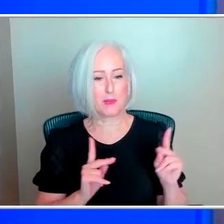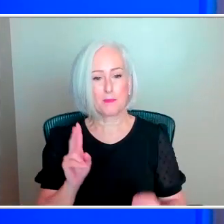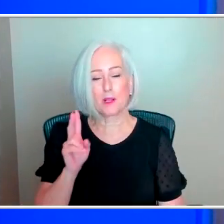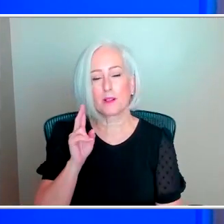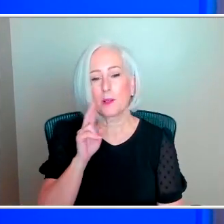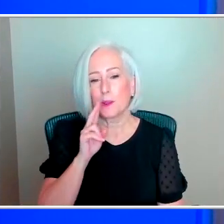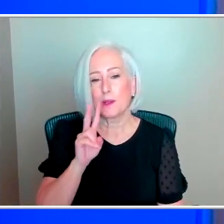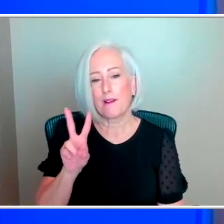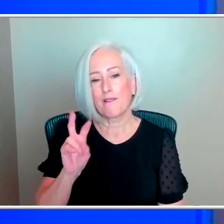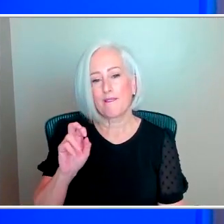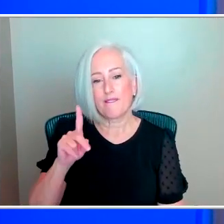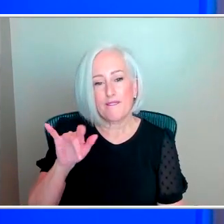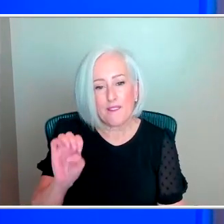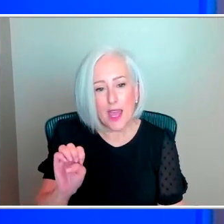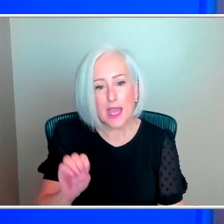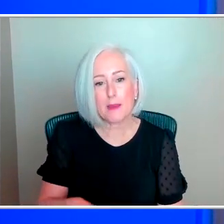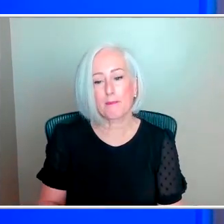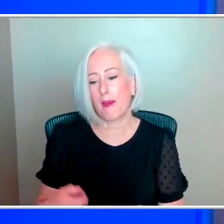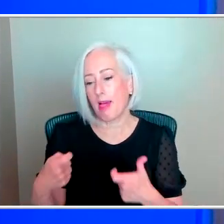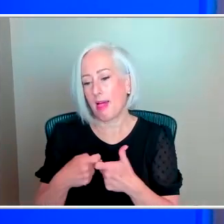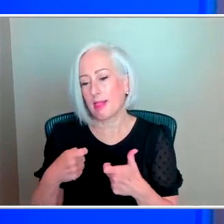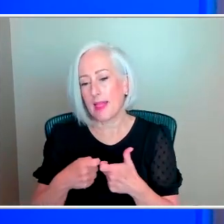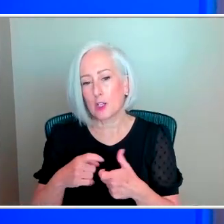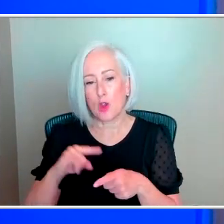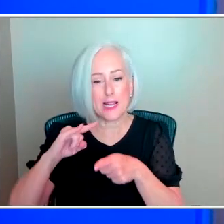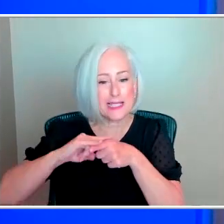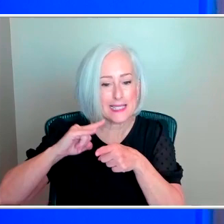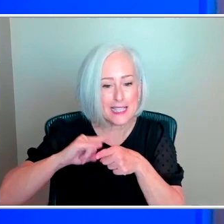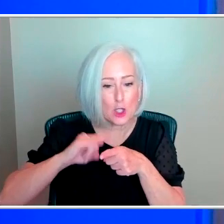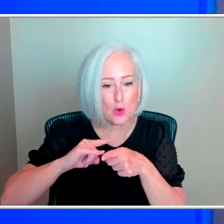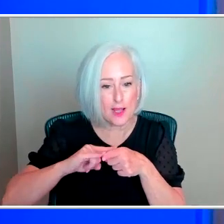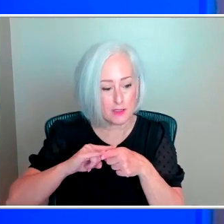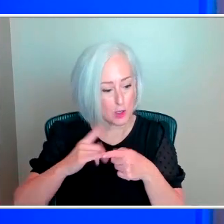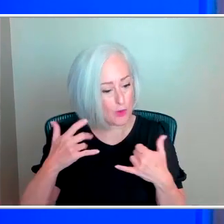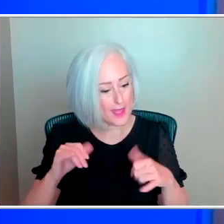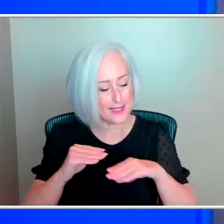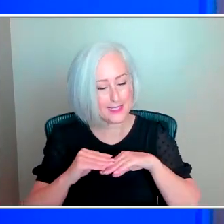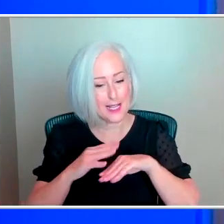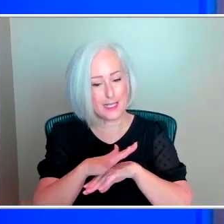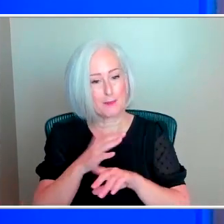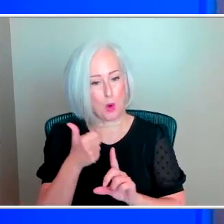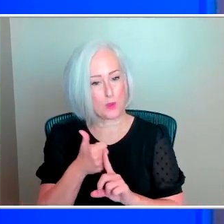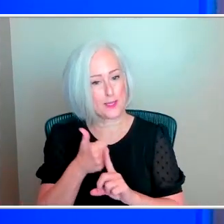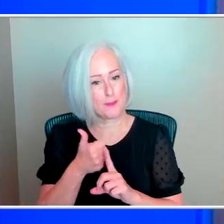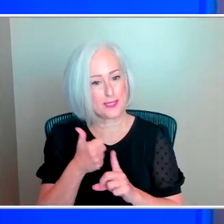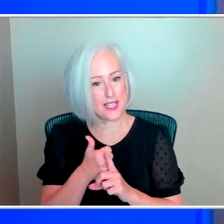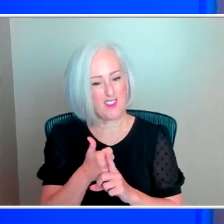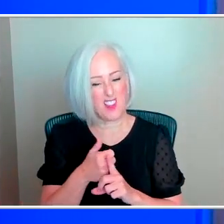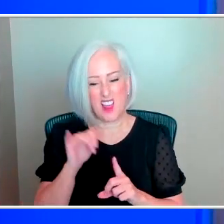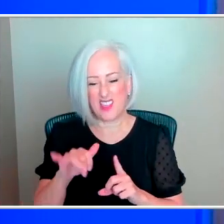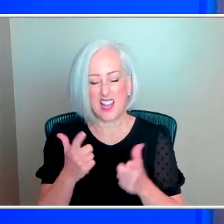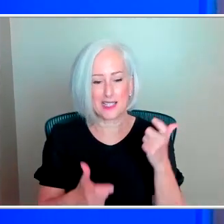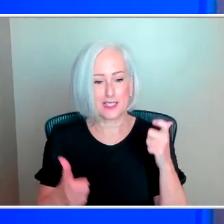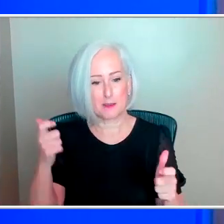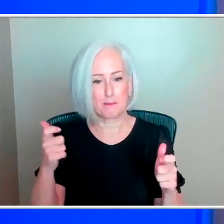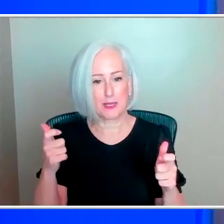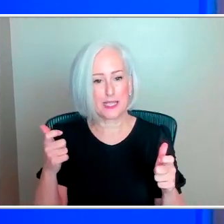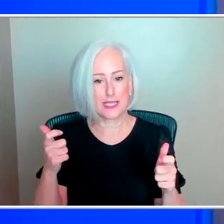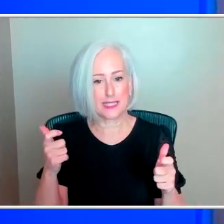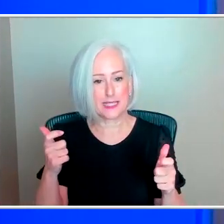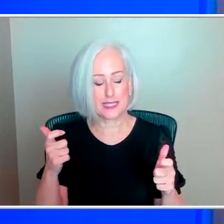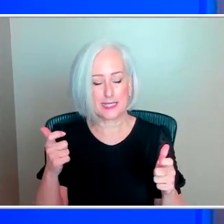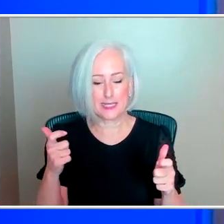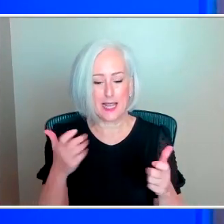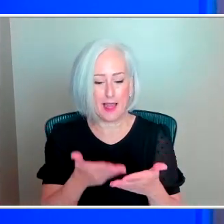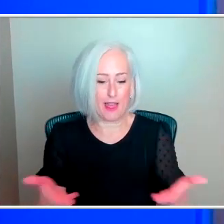electronic cigarettes. And so people are still exposing themselves. I mean, that's probably the biggest thing that we can